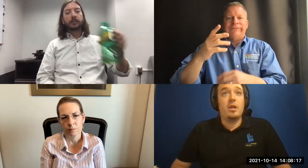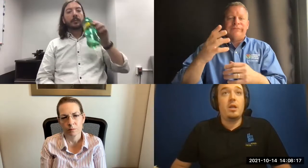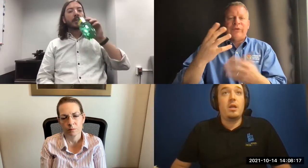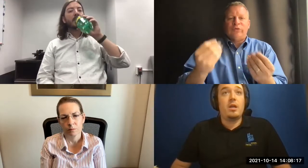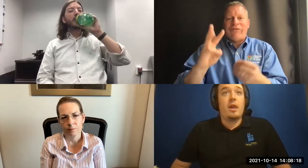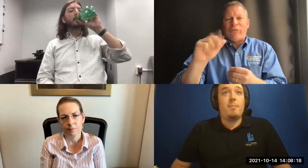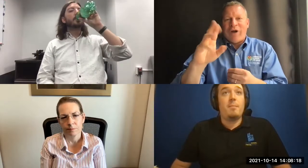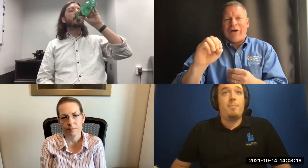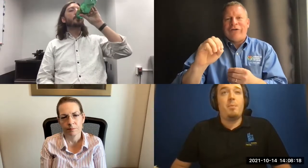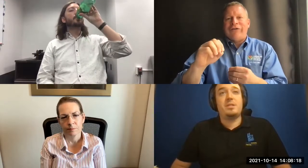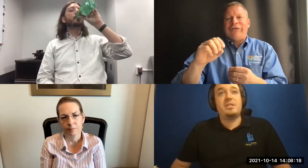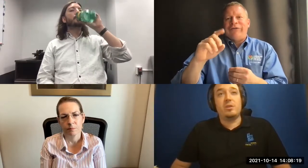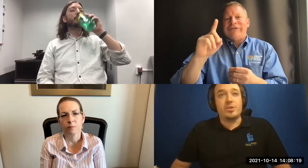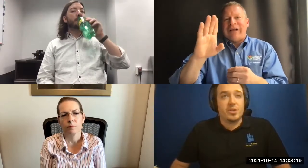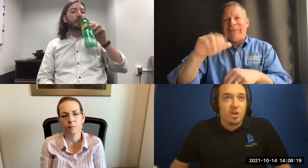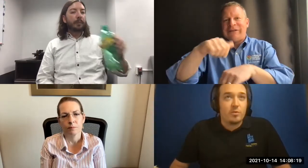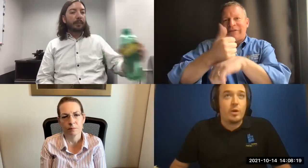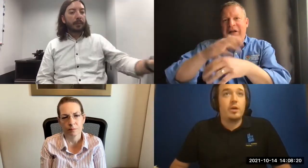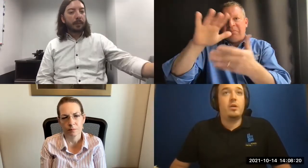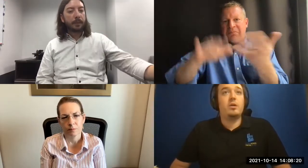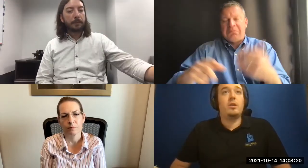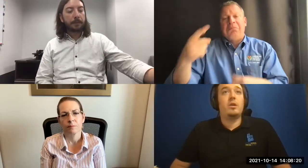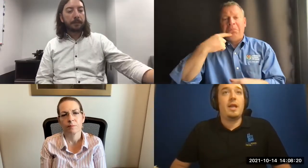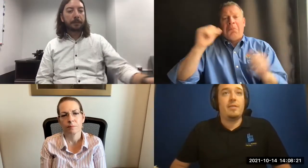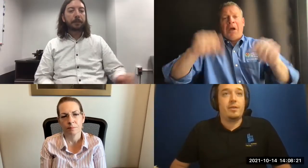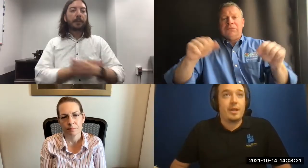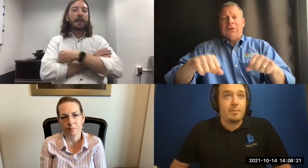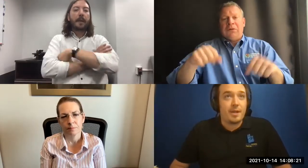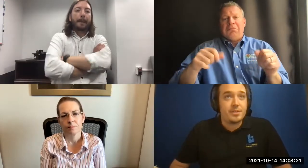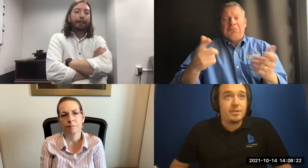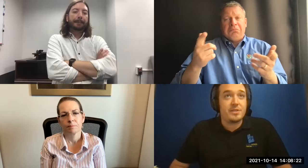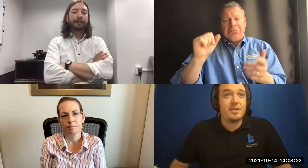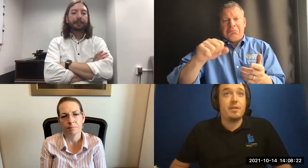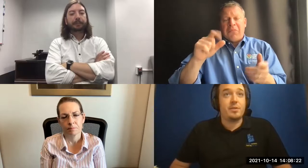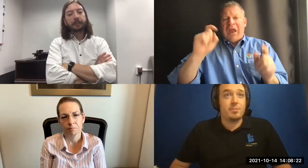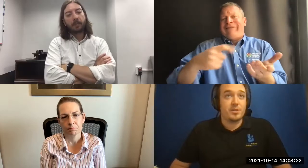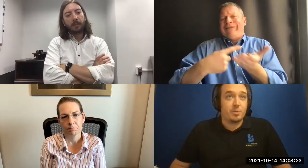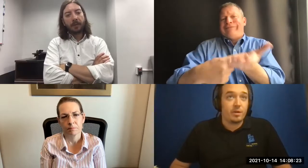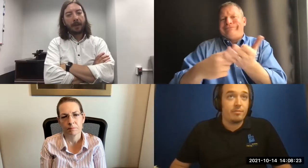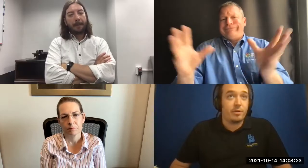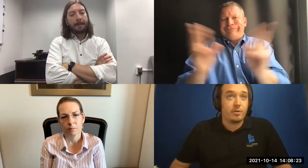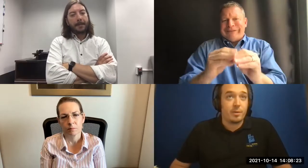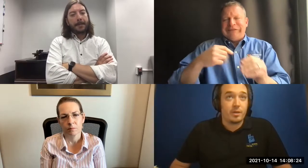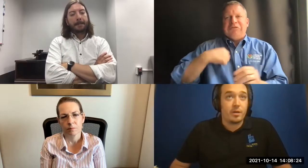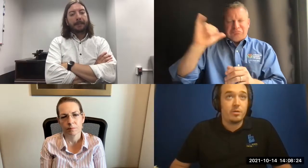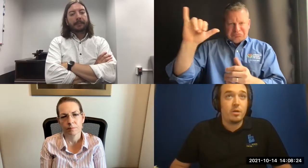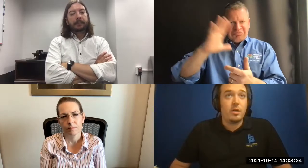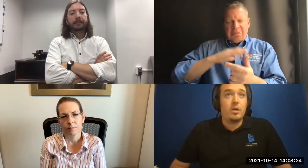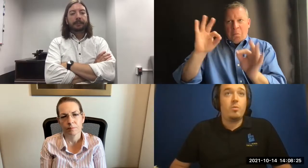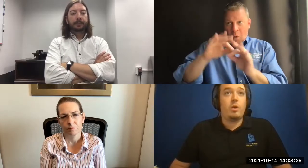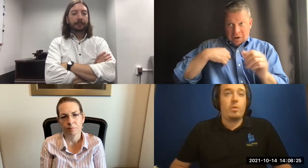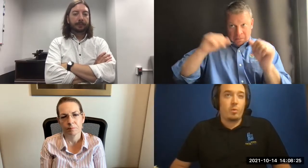data, but still use their software and their database. They said that there's a possibility for an agreement